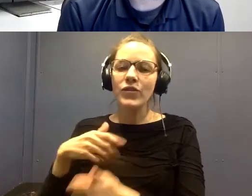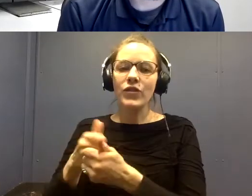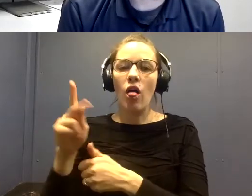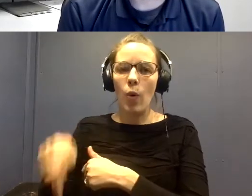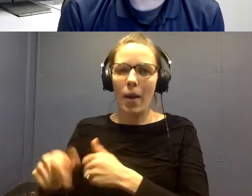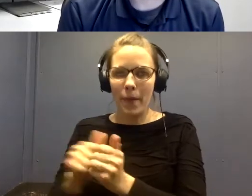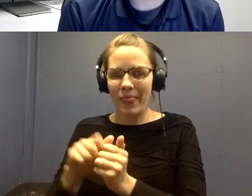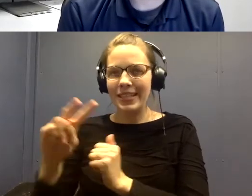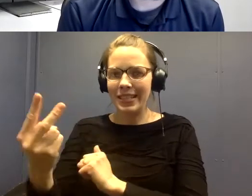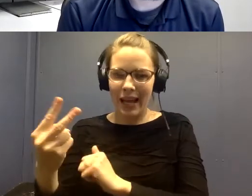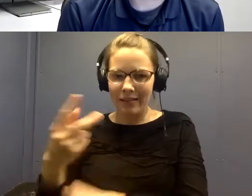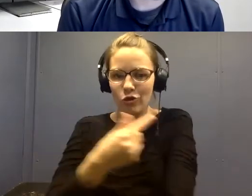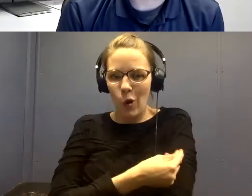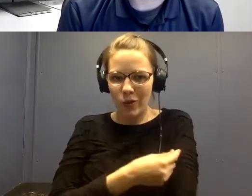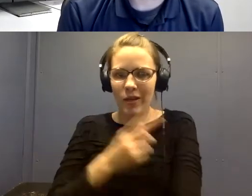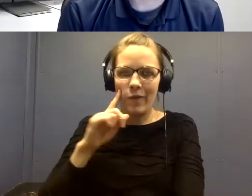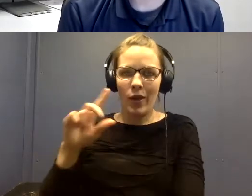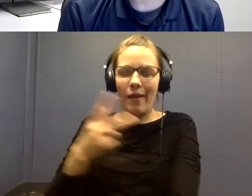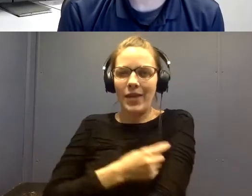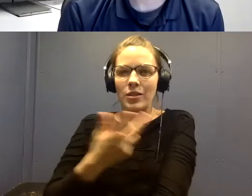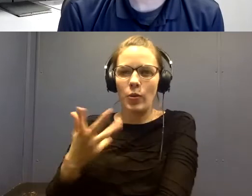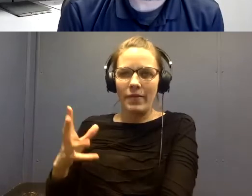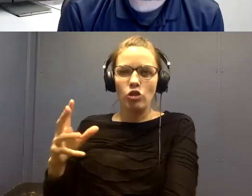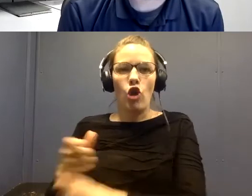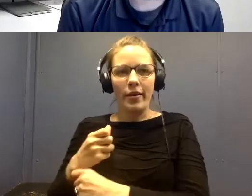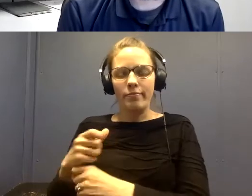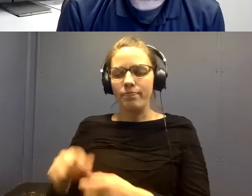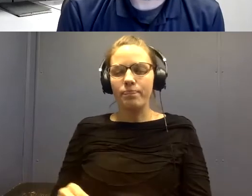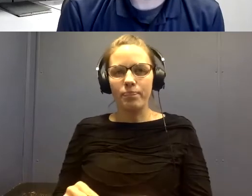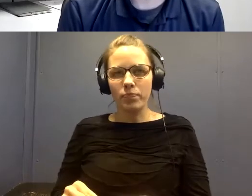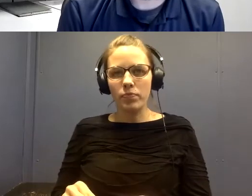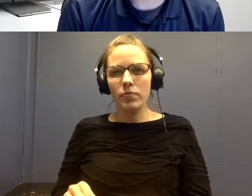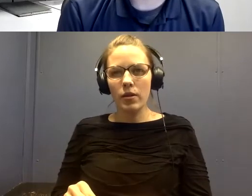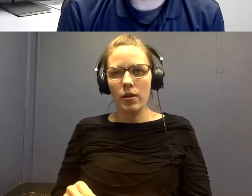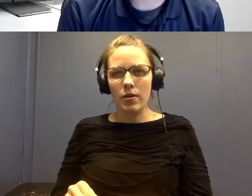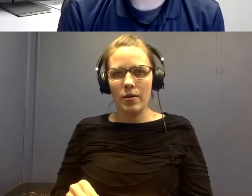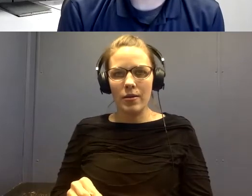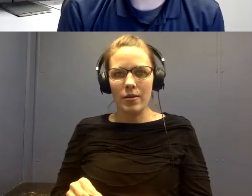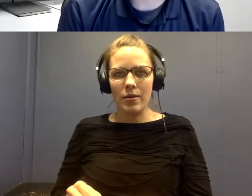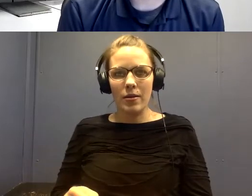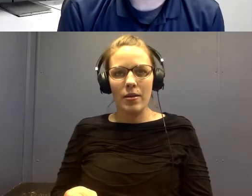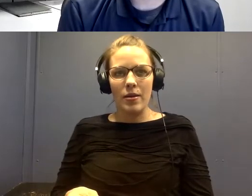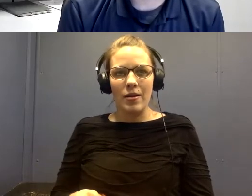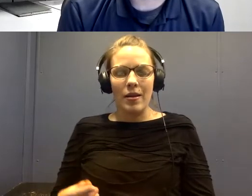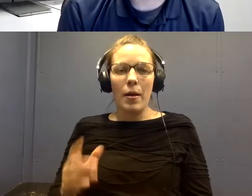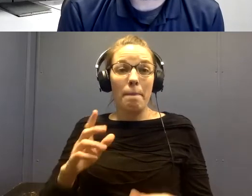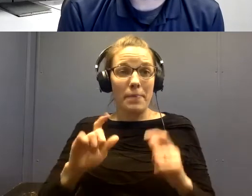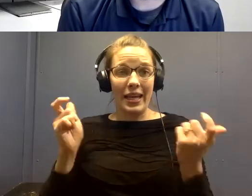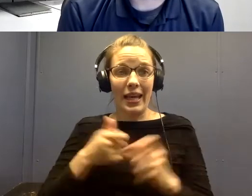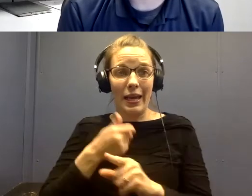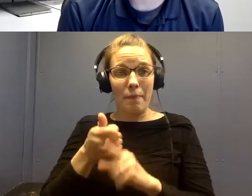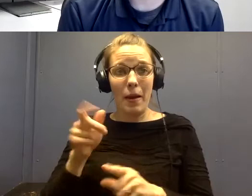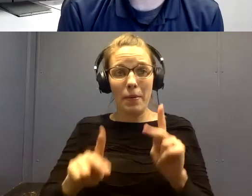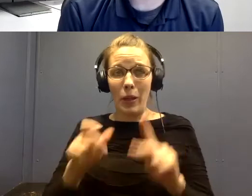the second shot for the vaccine that we received. It's made a huge impact. I think it's made folks that